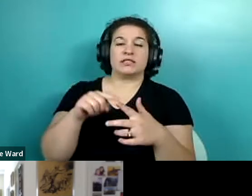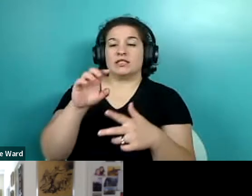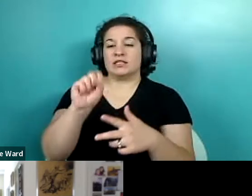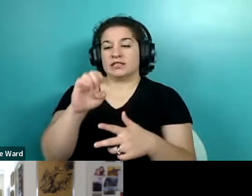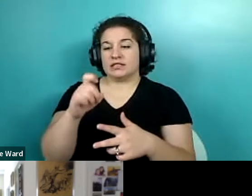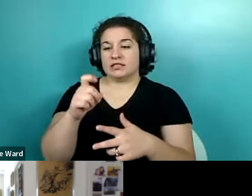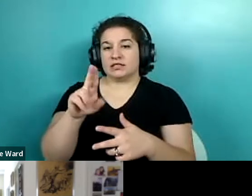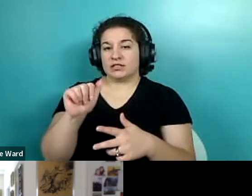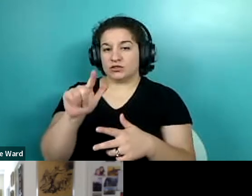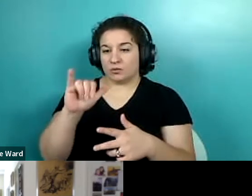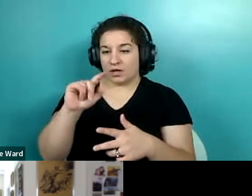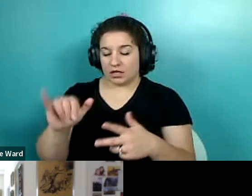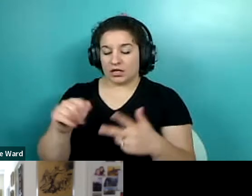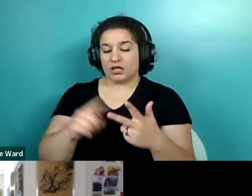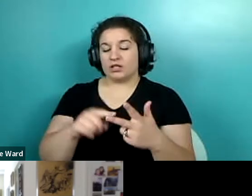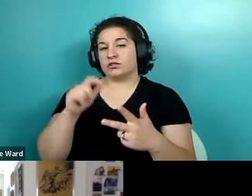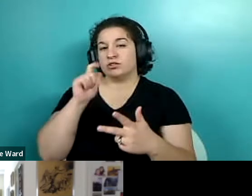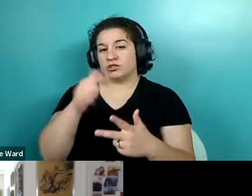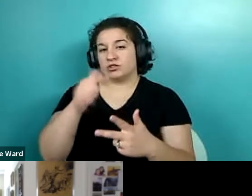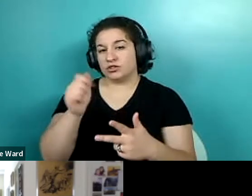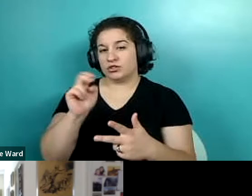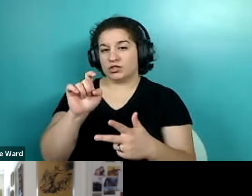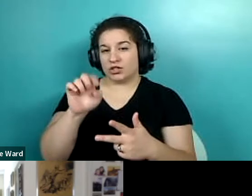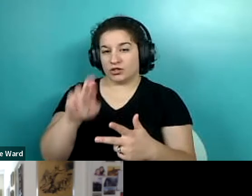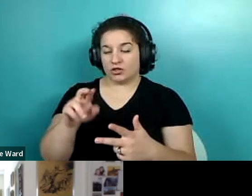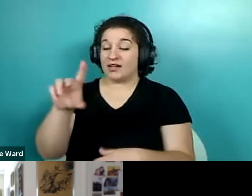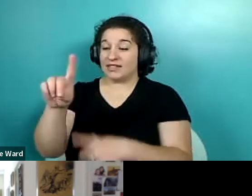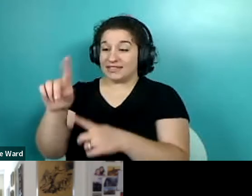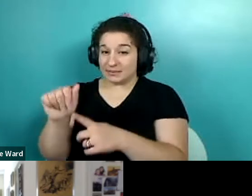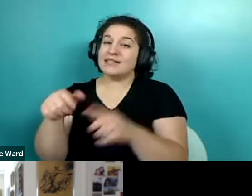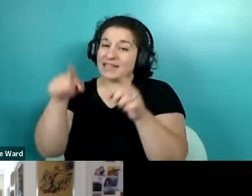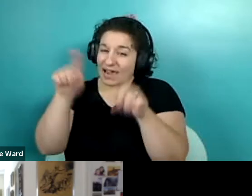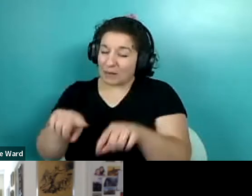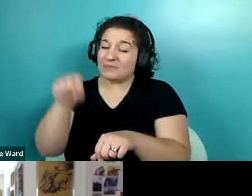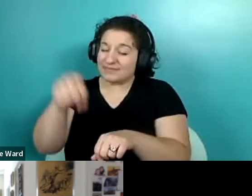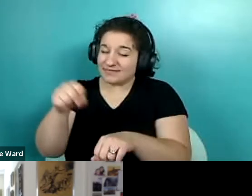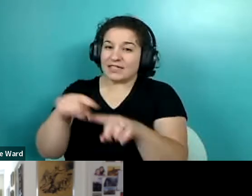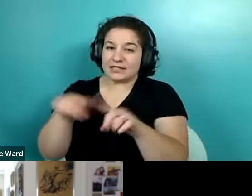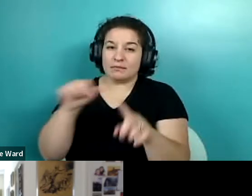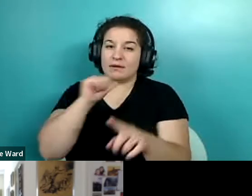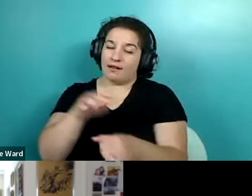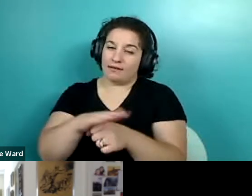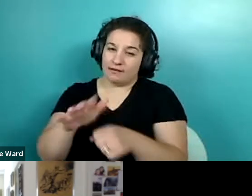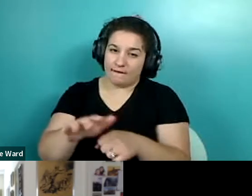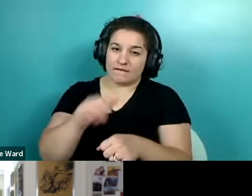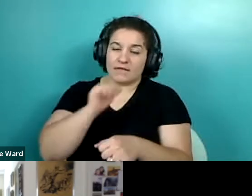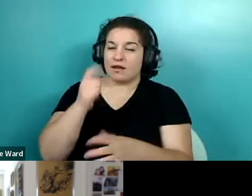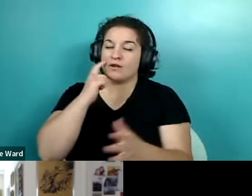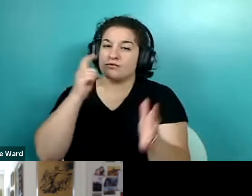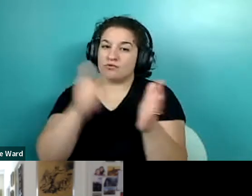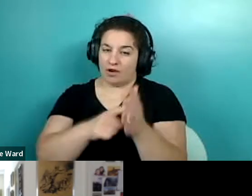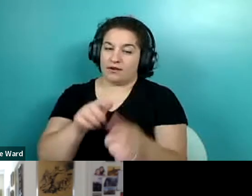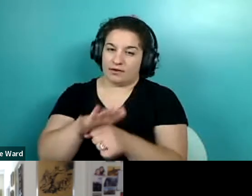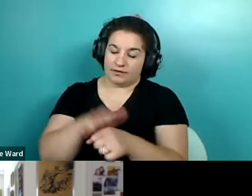still happening more, but not enough, and not being recognized enough. So I think,